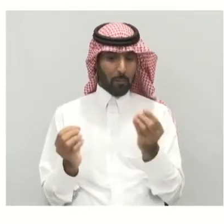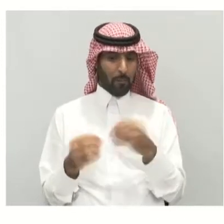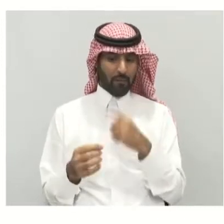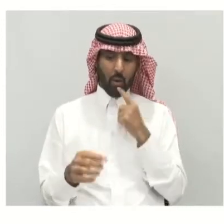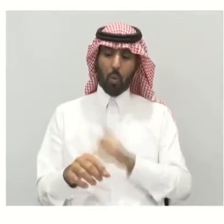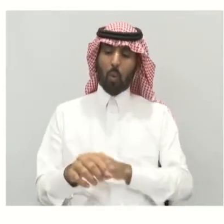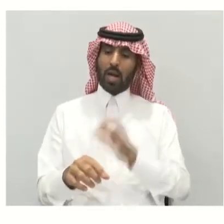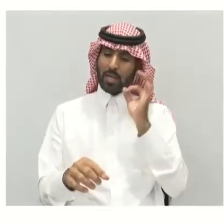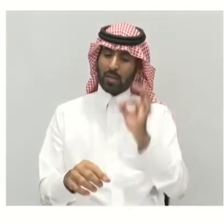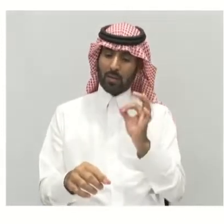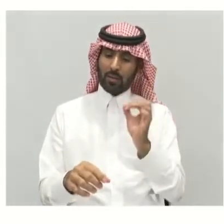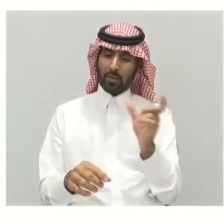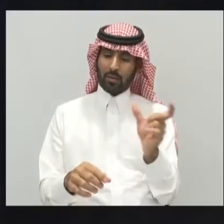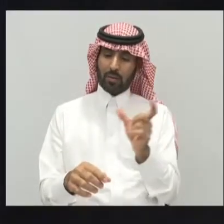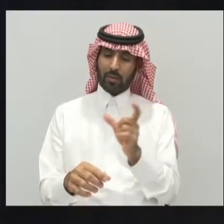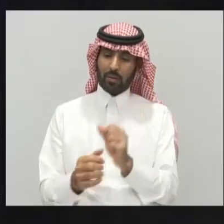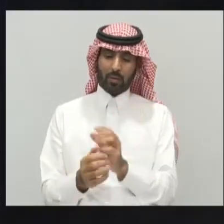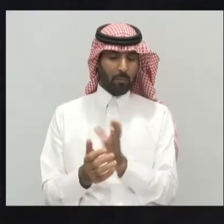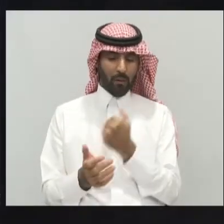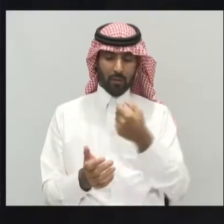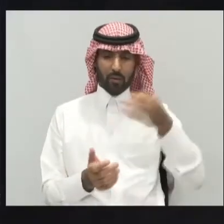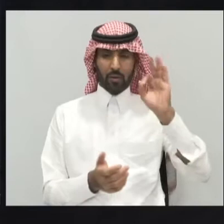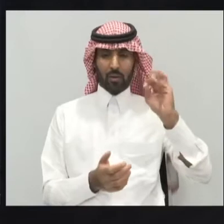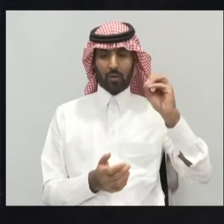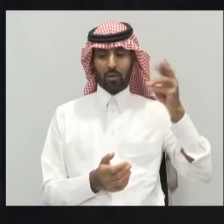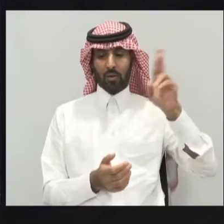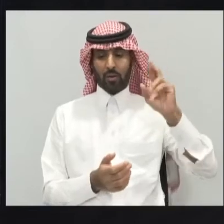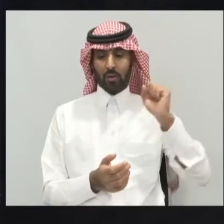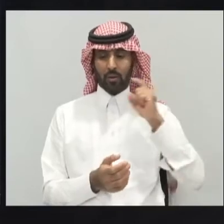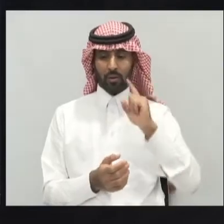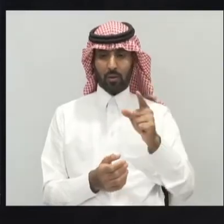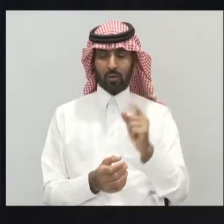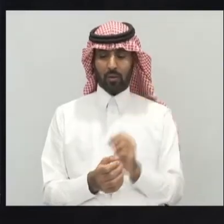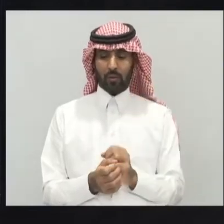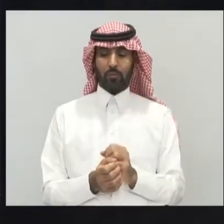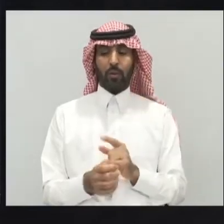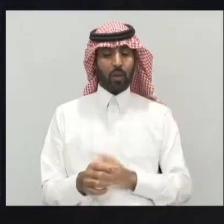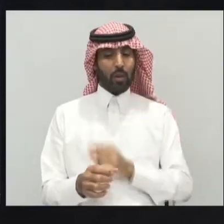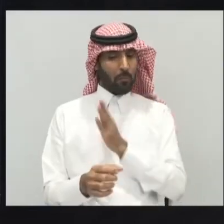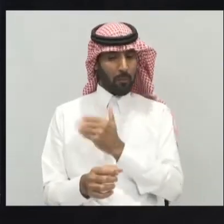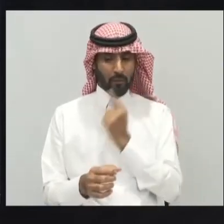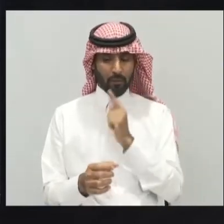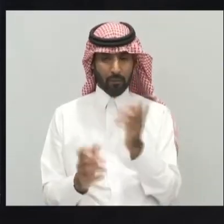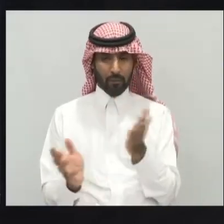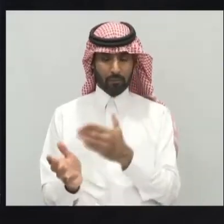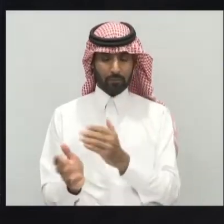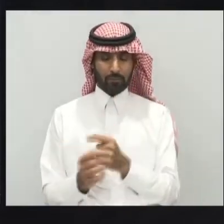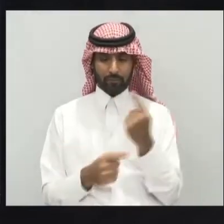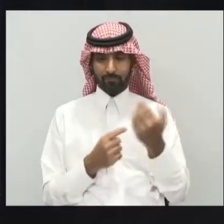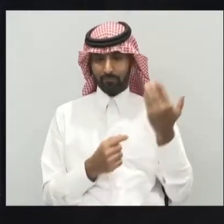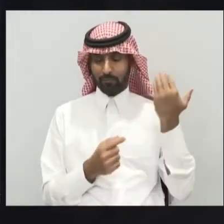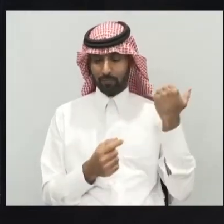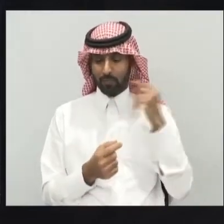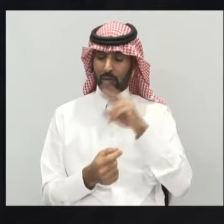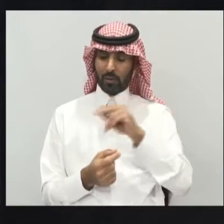we use the expressions like for and since with the present perfect. We don't mention the exact time in the past,